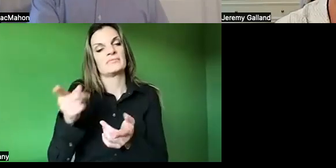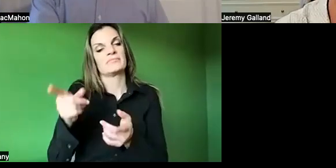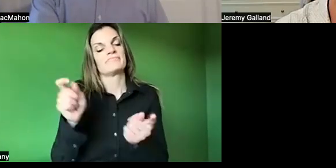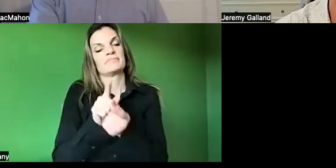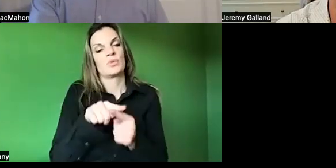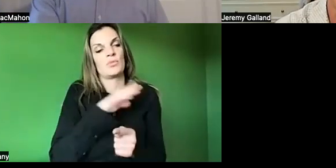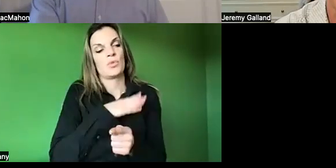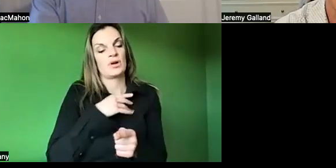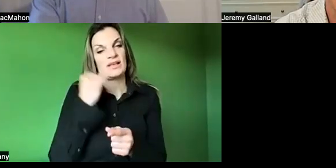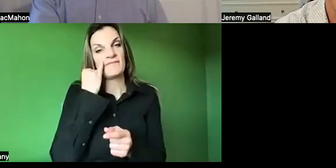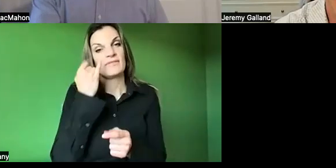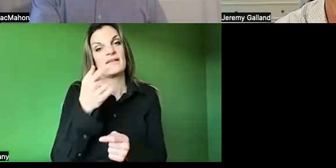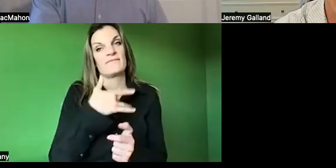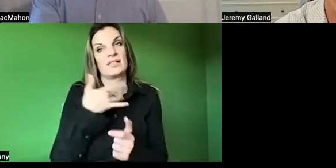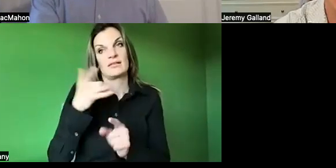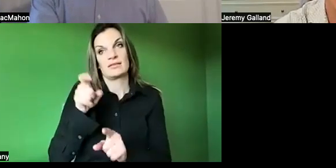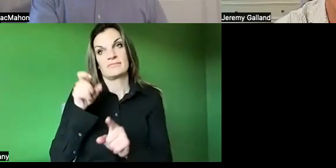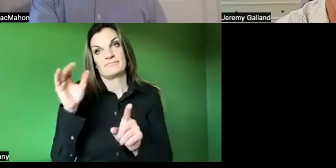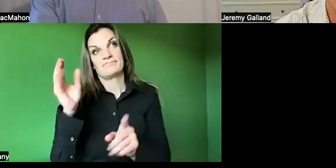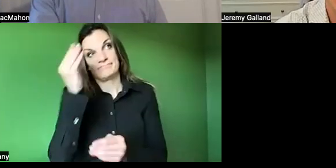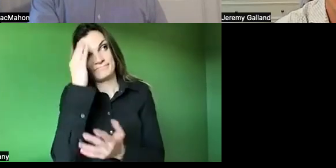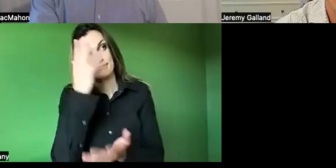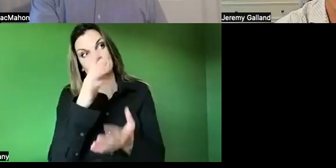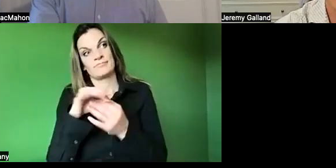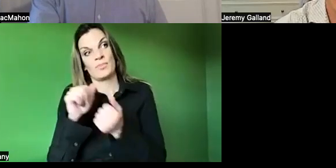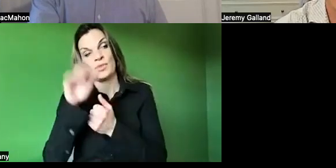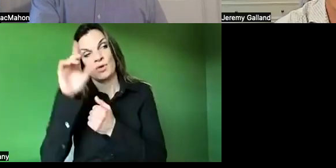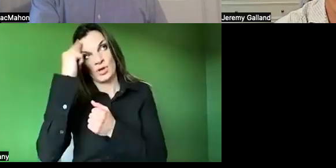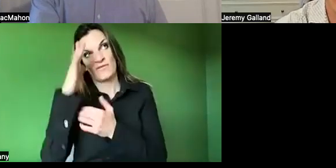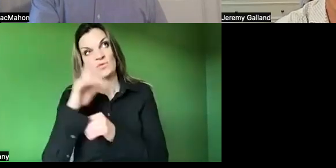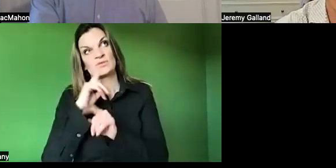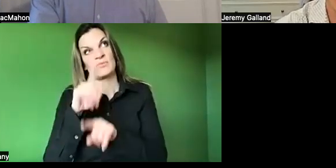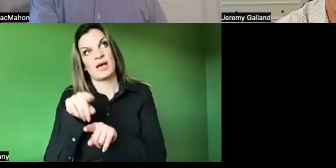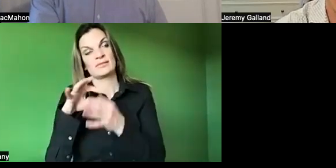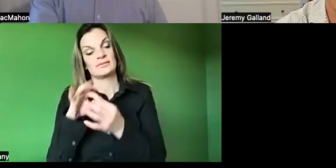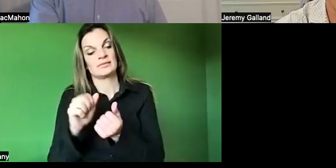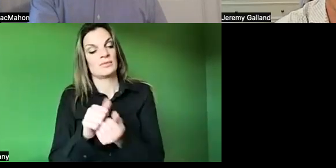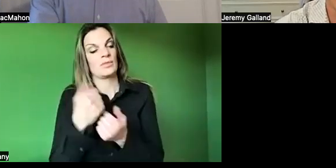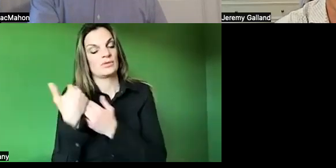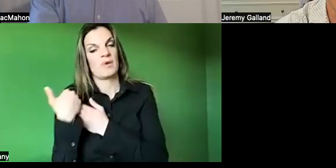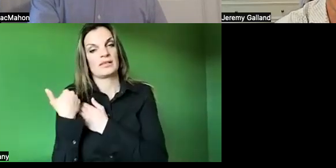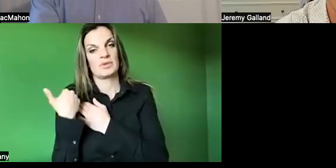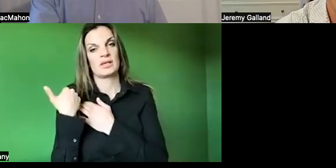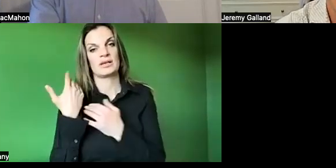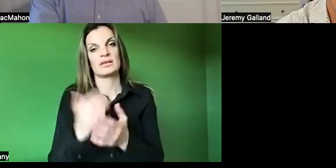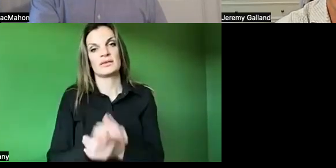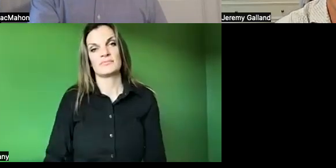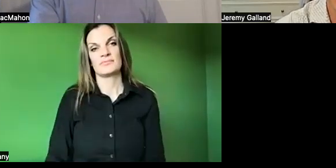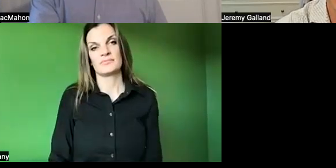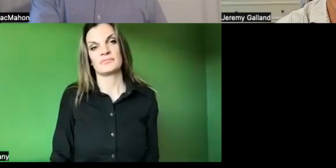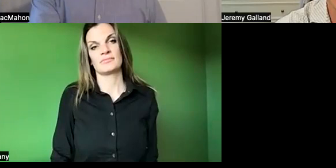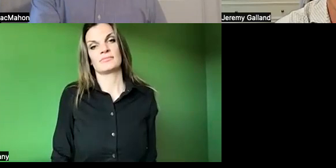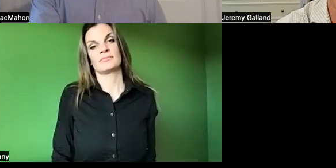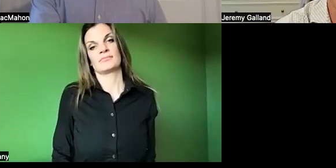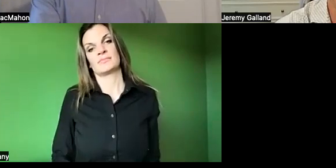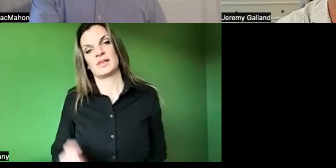because the governor has passed on the responsibility that she had available to her, and if the